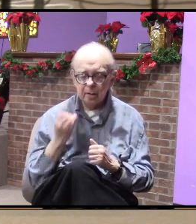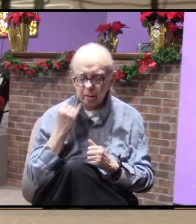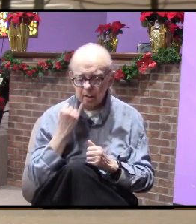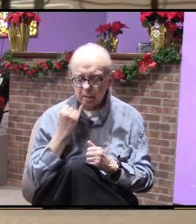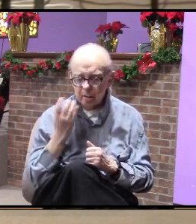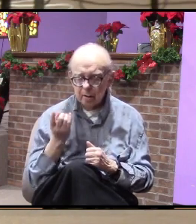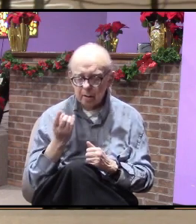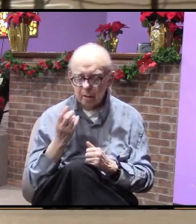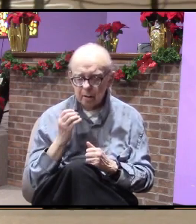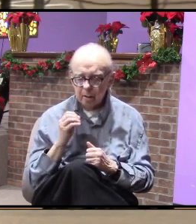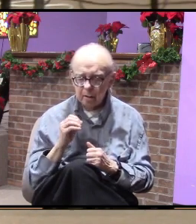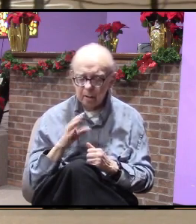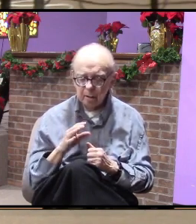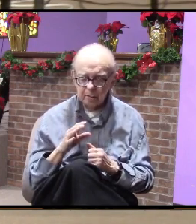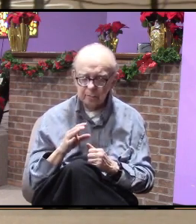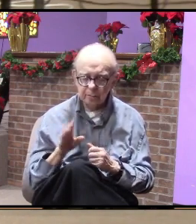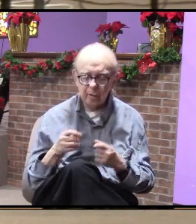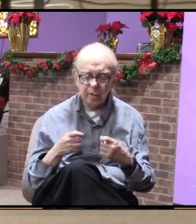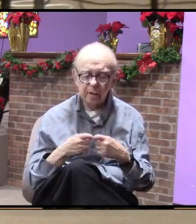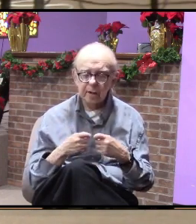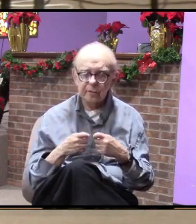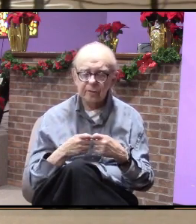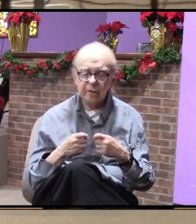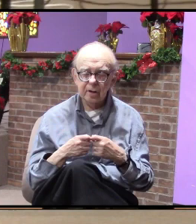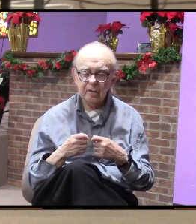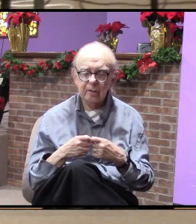to lose all electricity